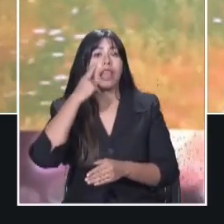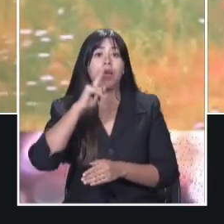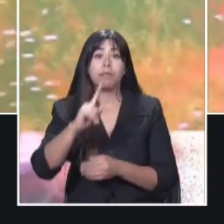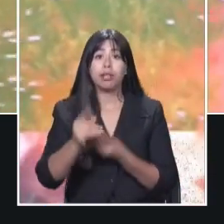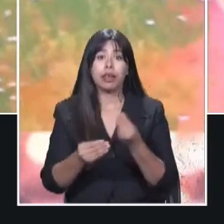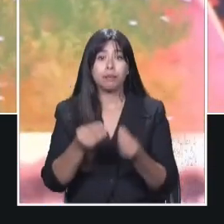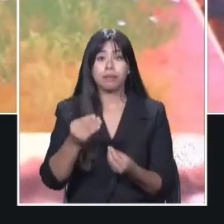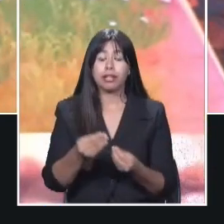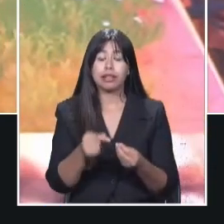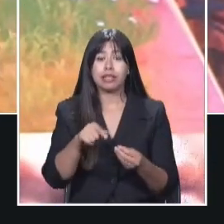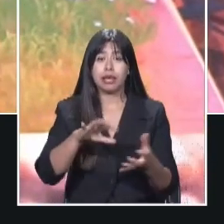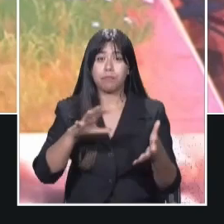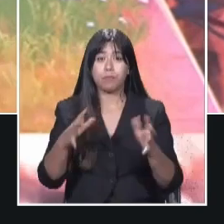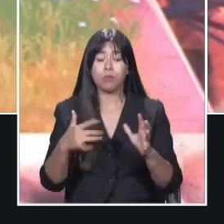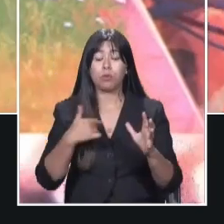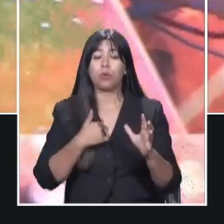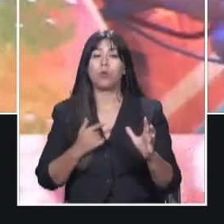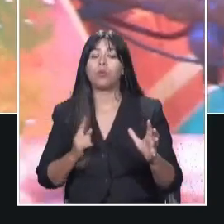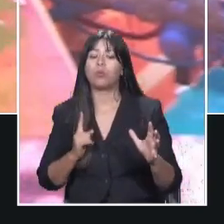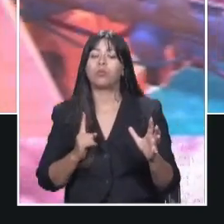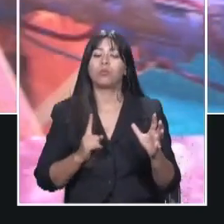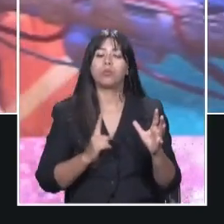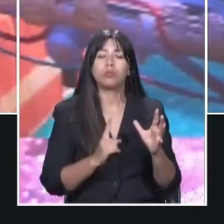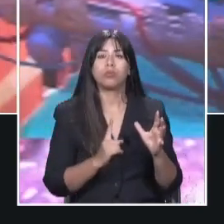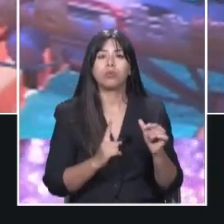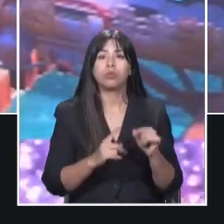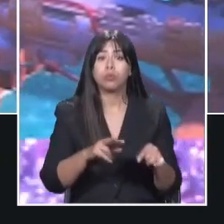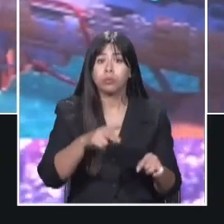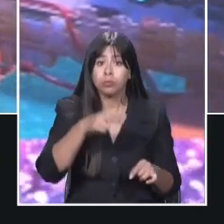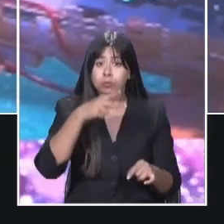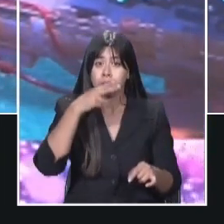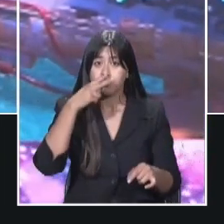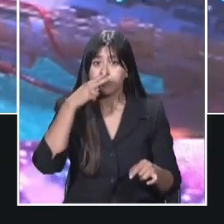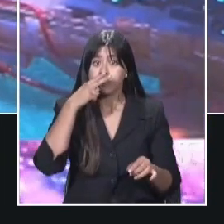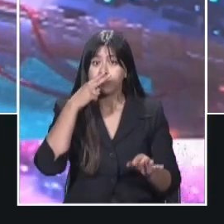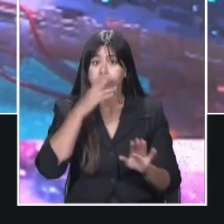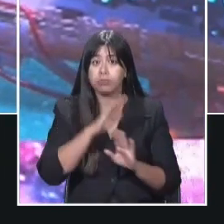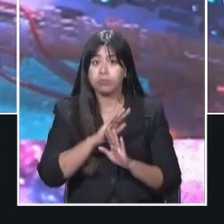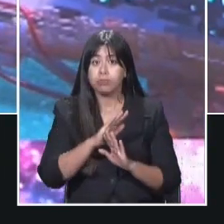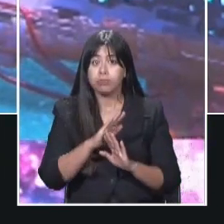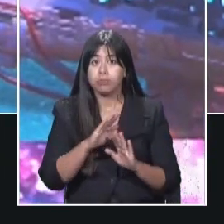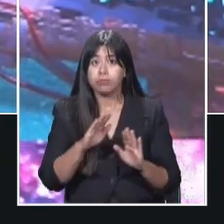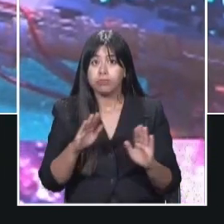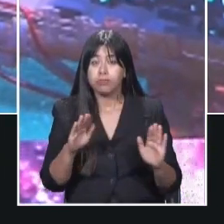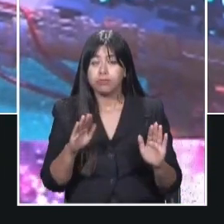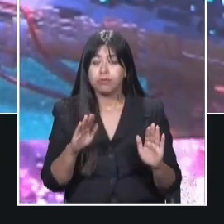You will smell nothing, and you will taste nothing.